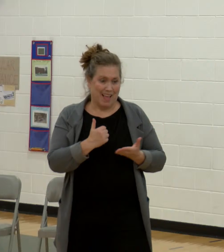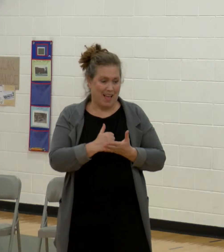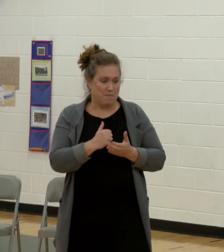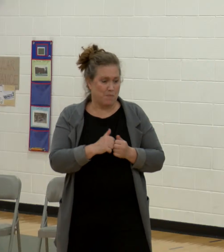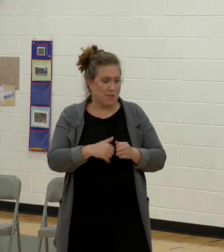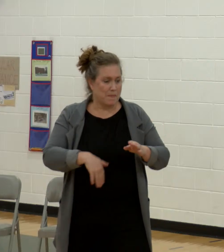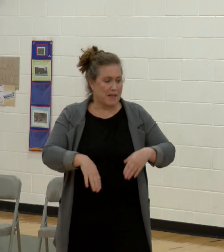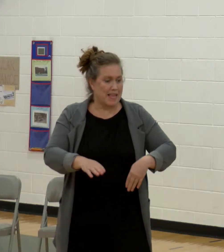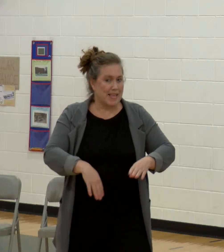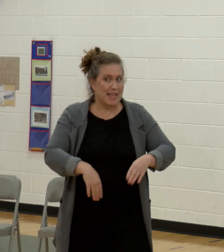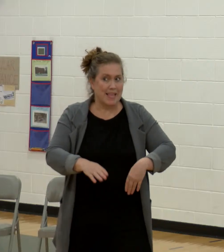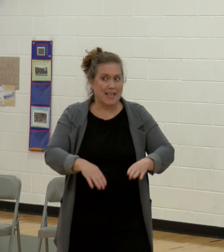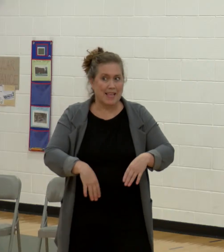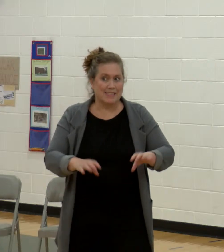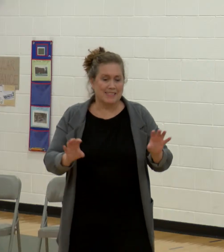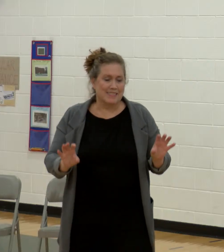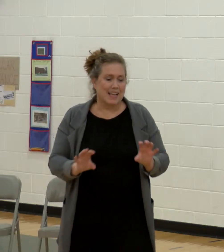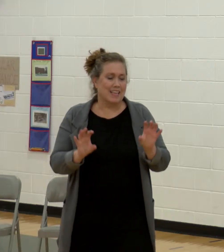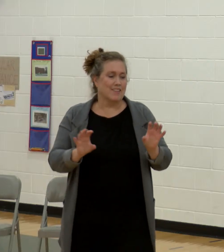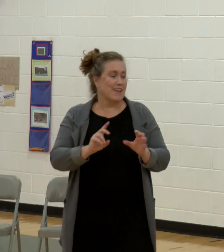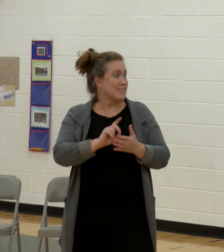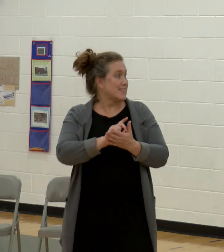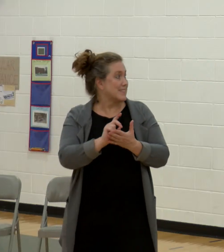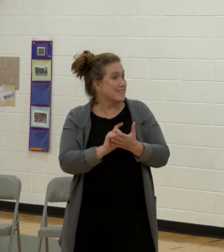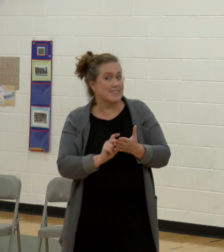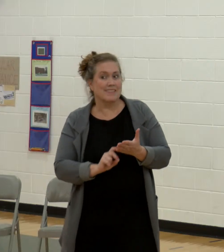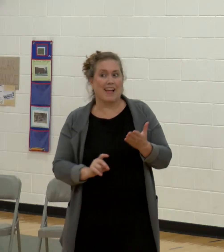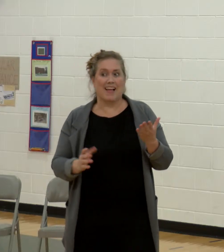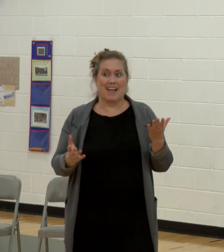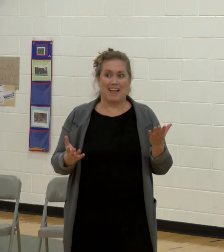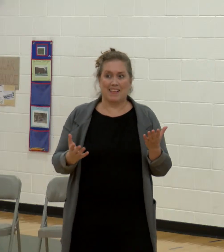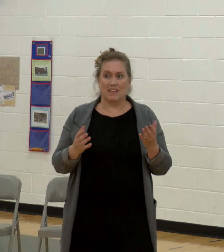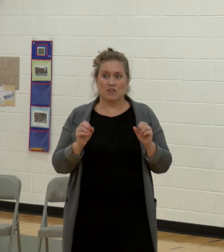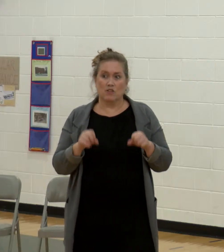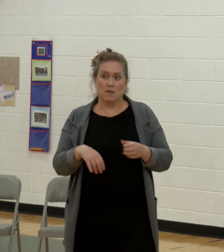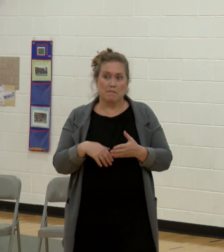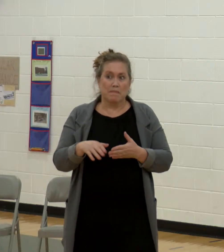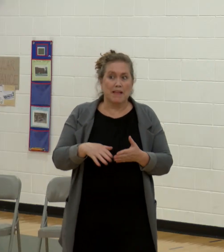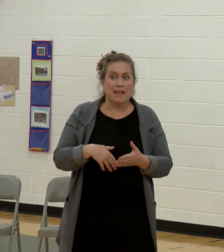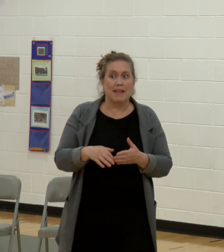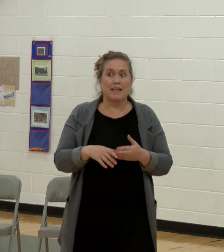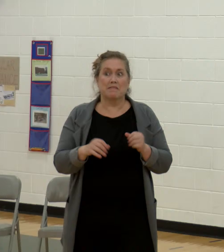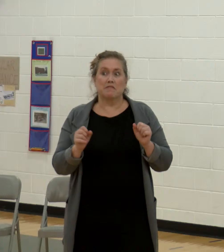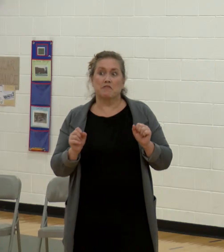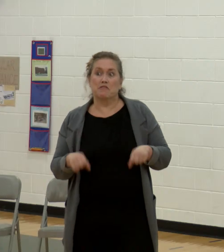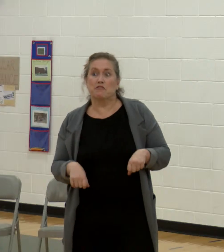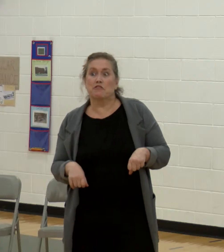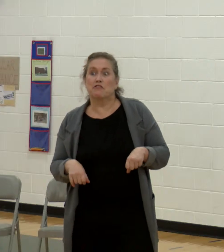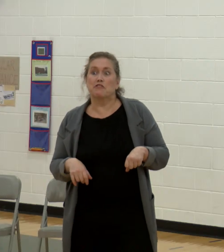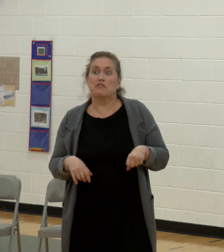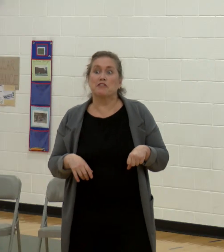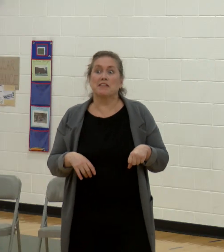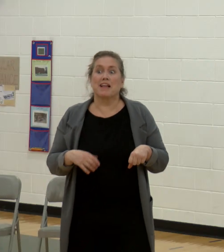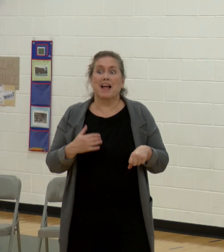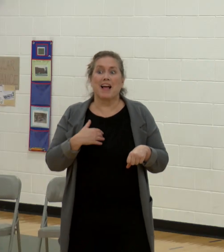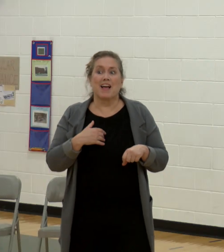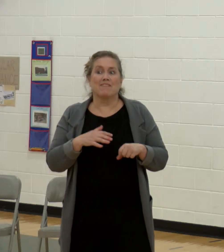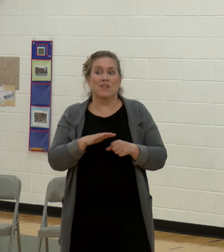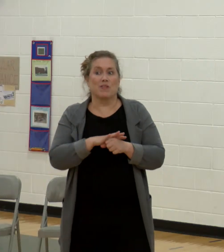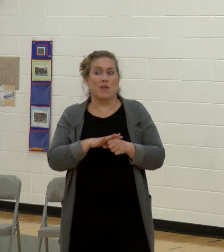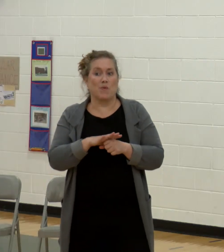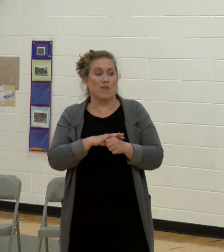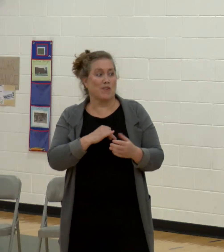the design of this, including painting or employing local artists to paint